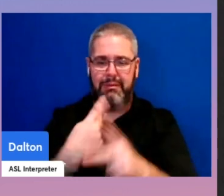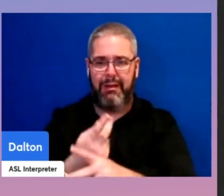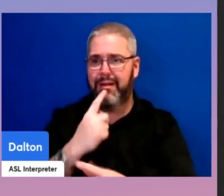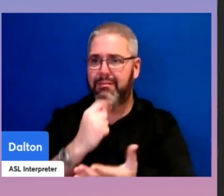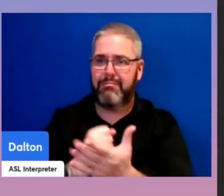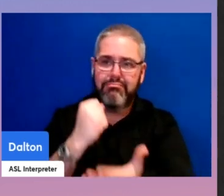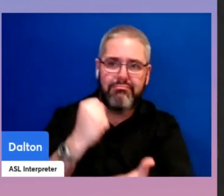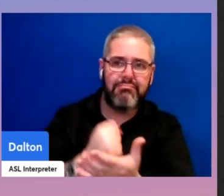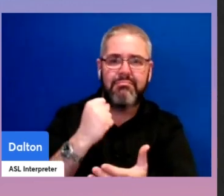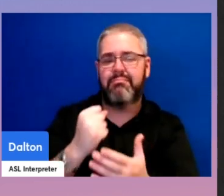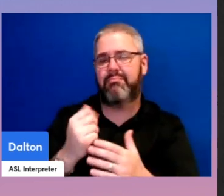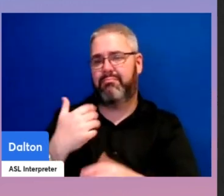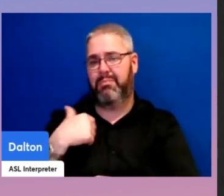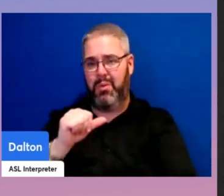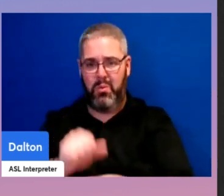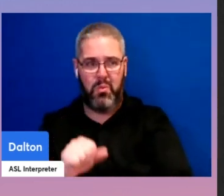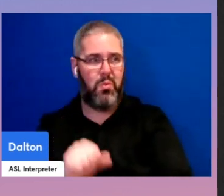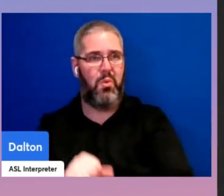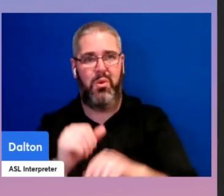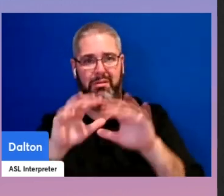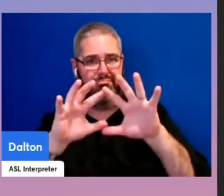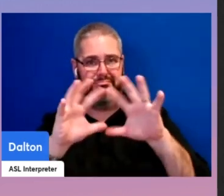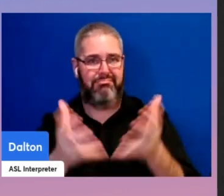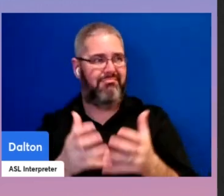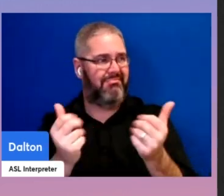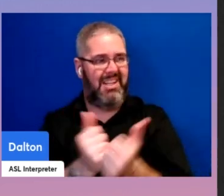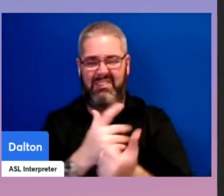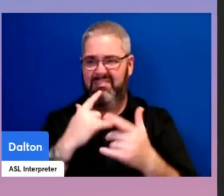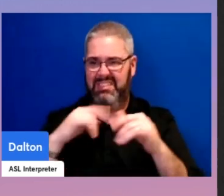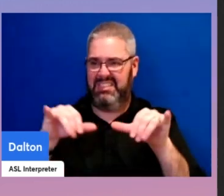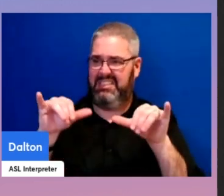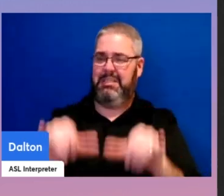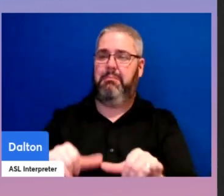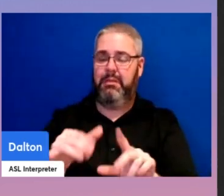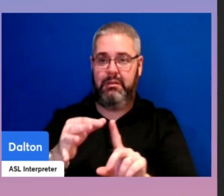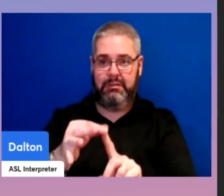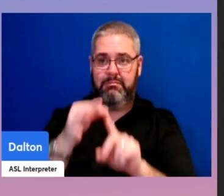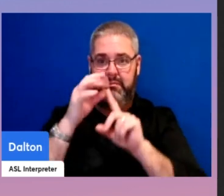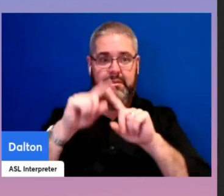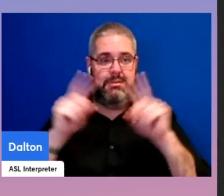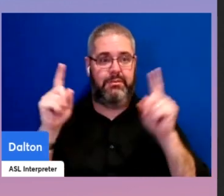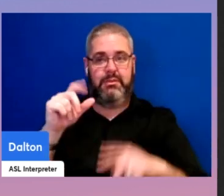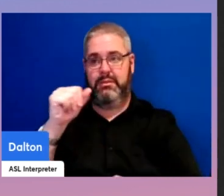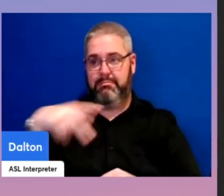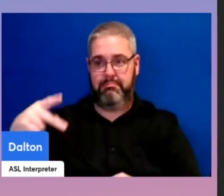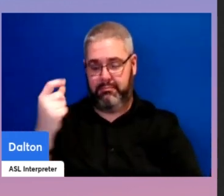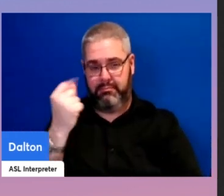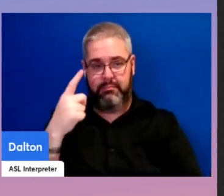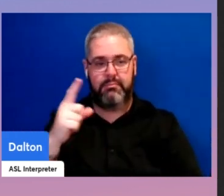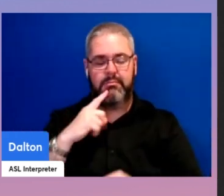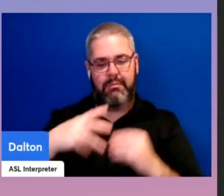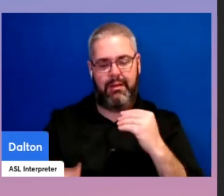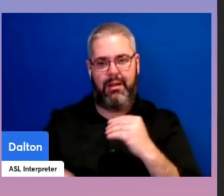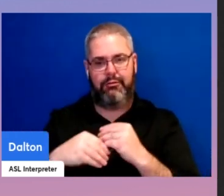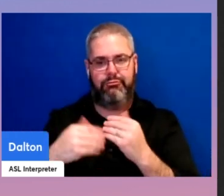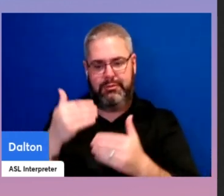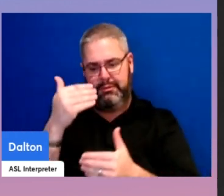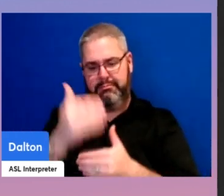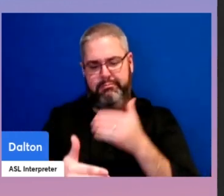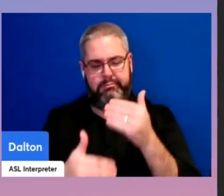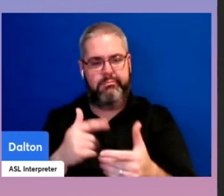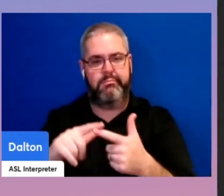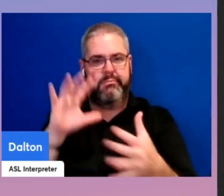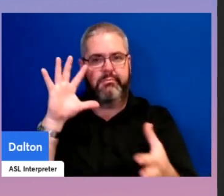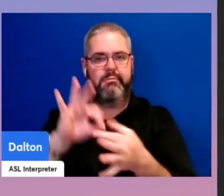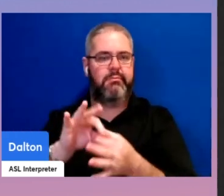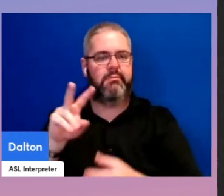sort of workflow. The workflow is the exact same. The only difference is that as an application, I'm just making an extra step to connect to Vault. But in terms